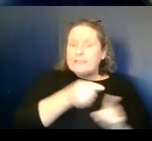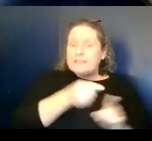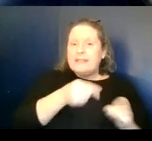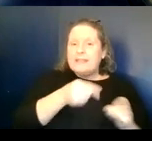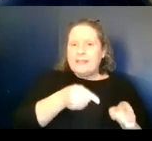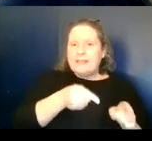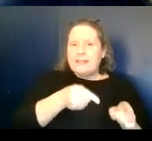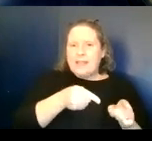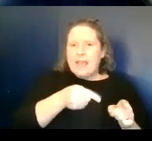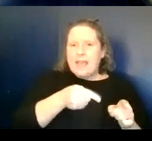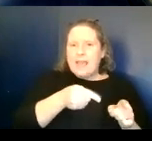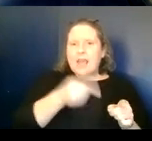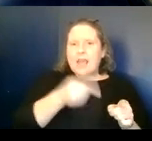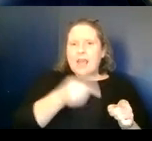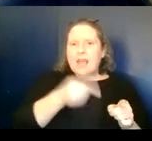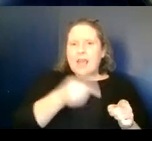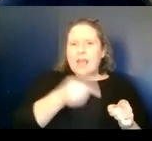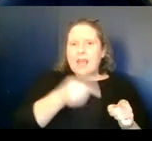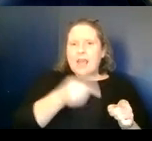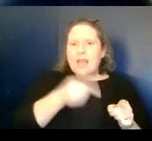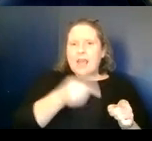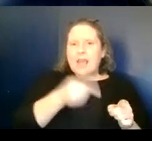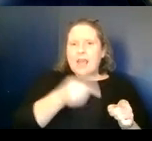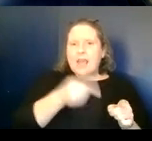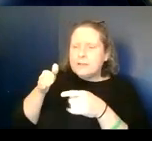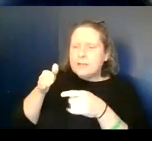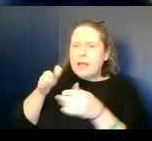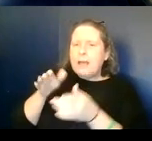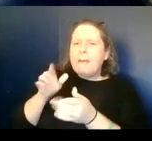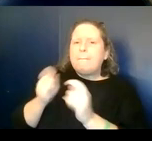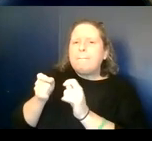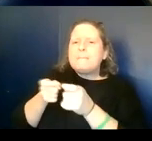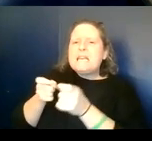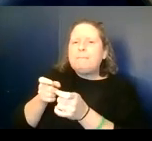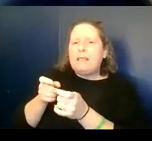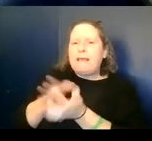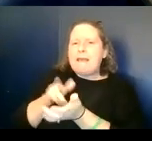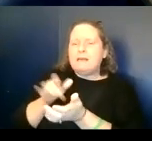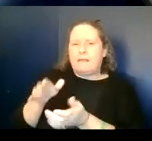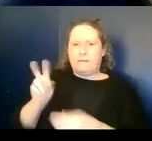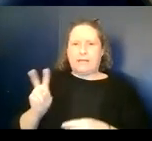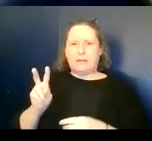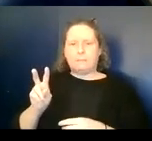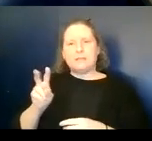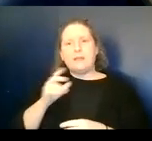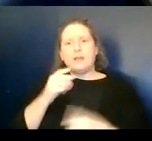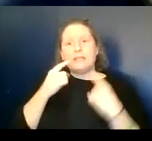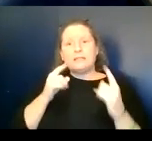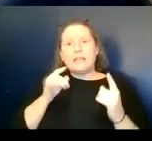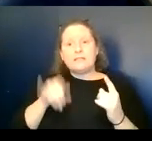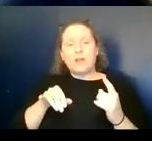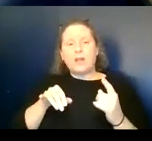good at it, and that's why they're successful. So keep all of this in mind. Some of the tactics used